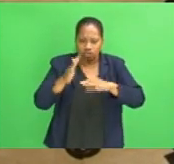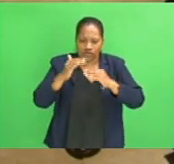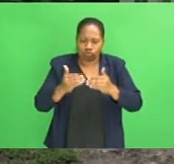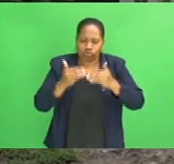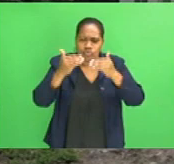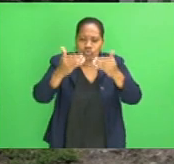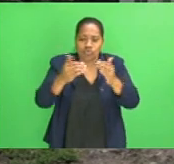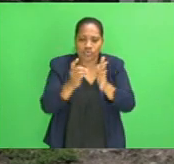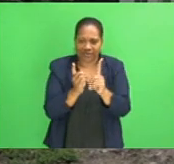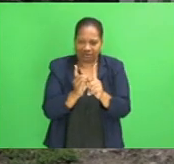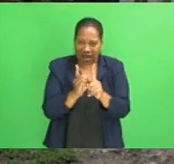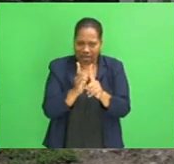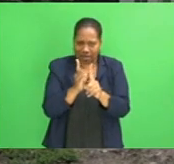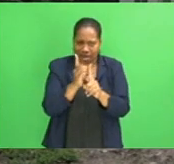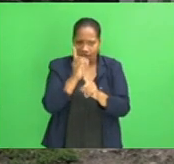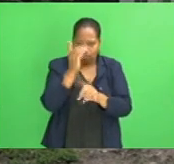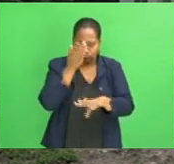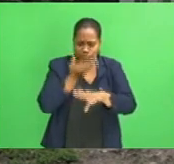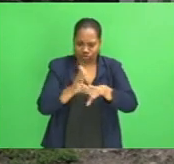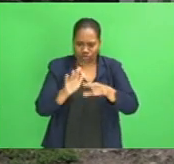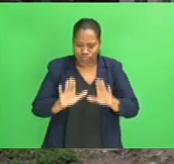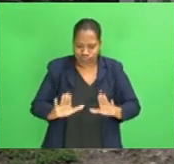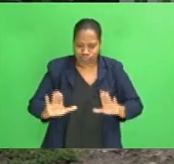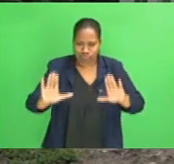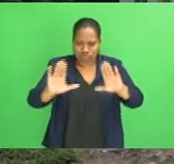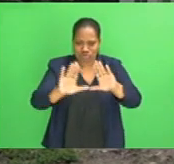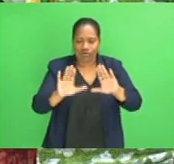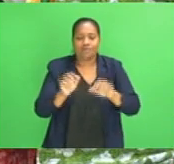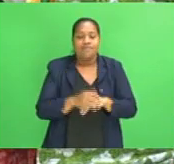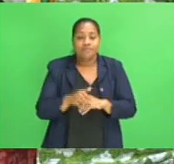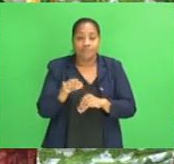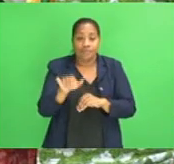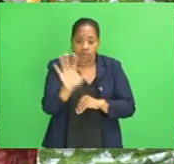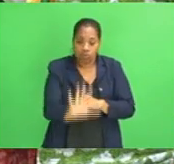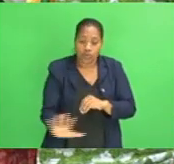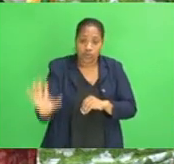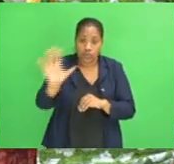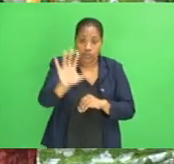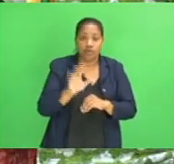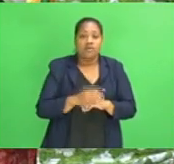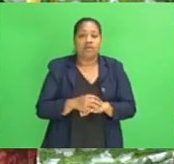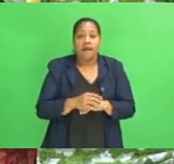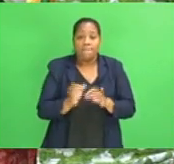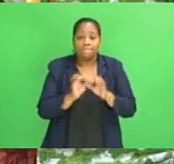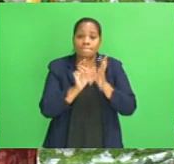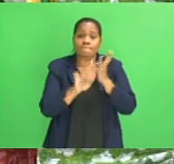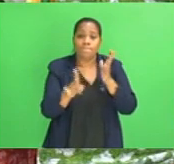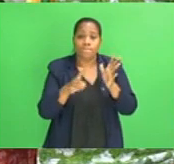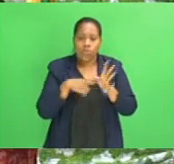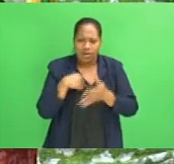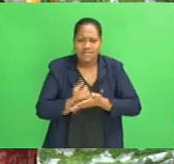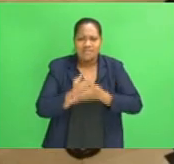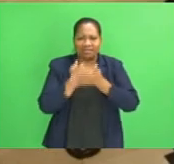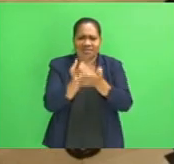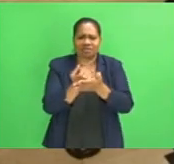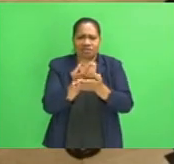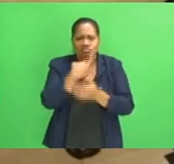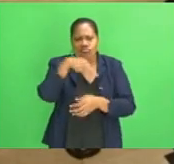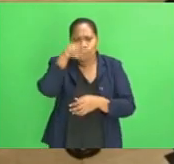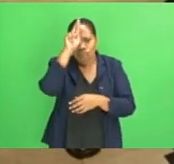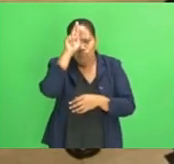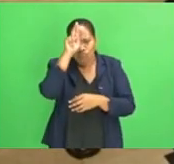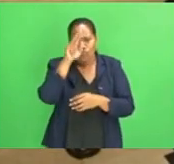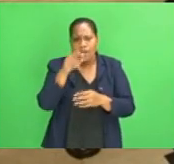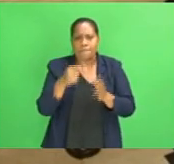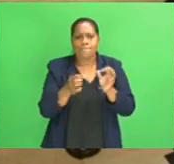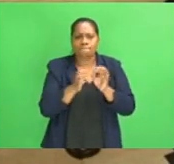development. The 2 quarters will be occupied by the Conservation Officer Mbua and the Assistant Rokotu Mbua. In celebrating